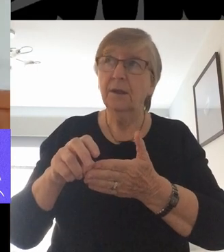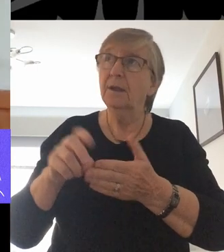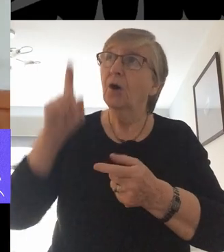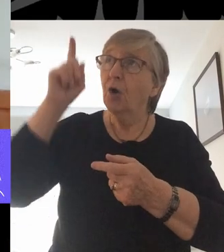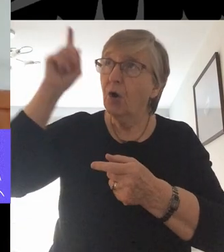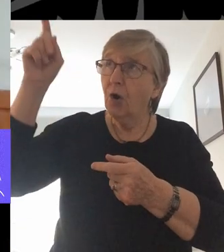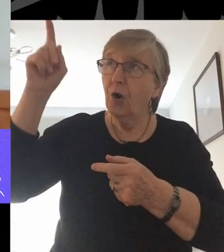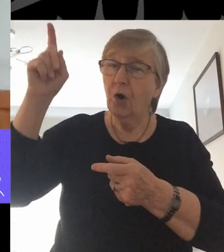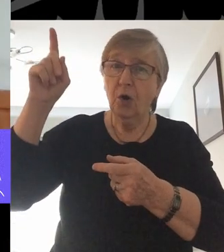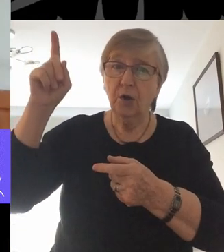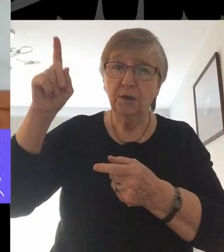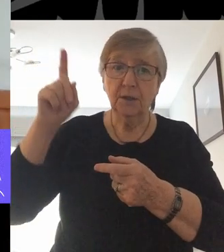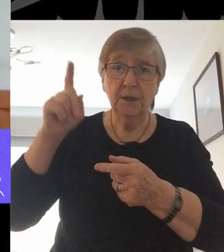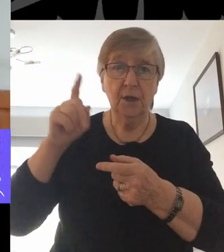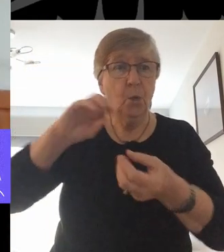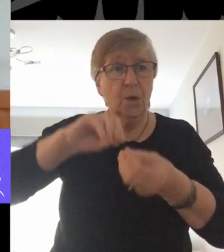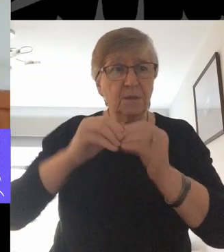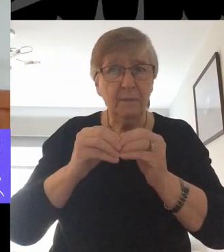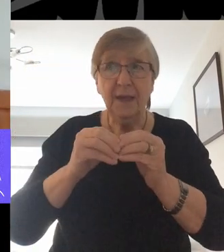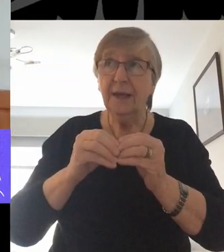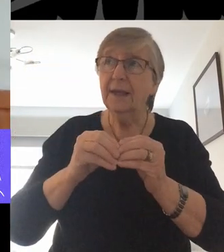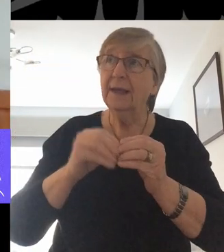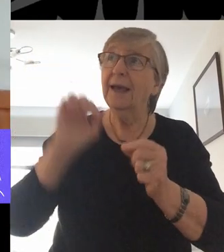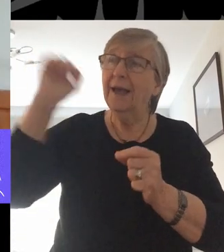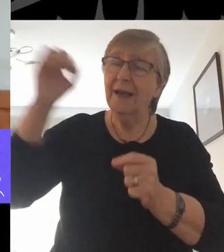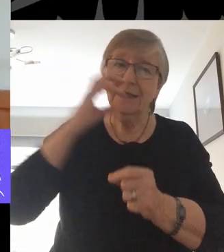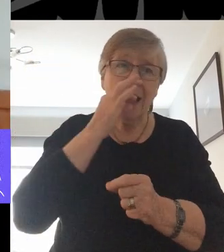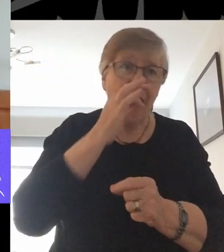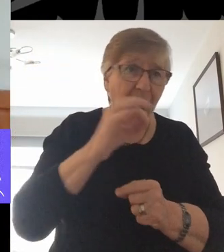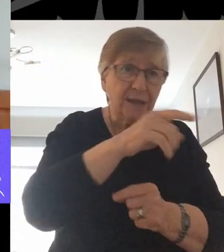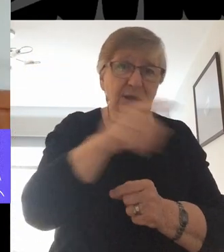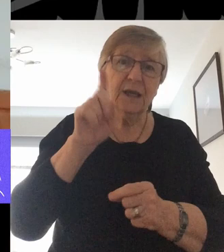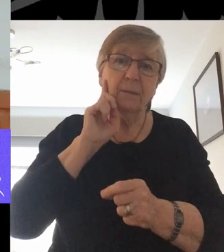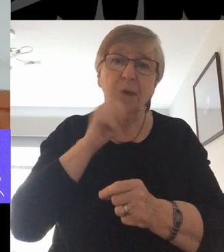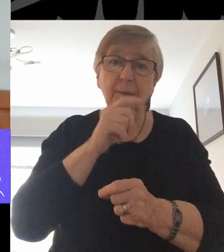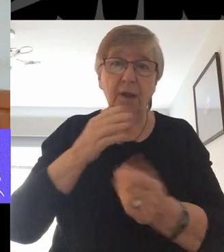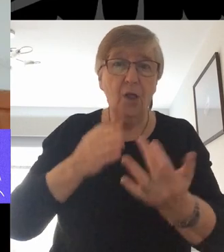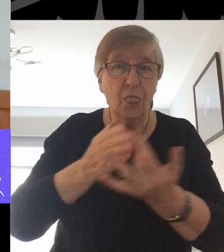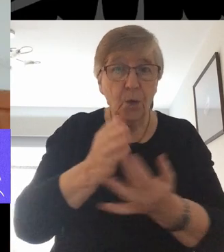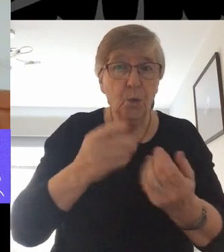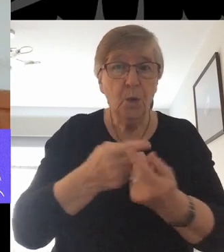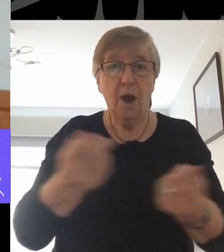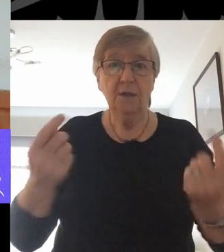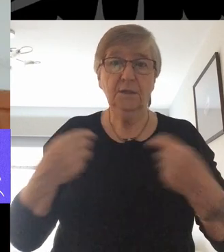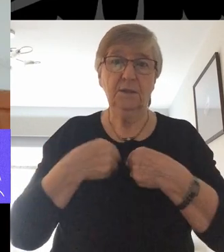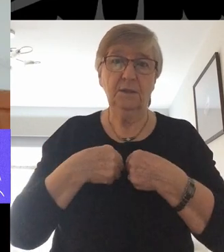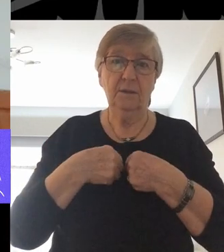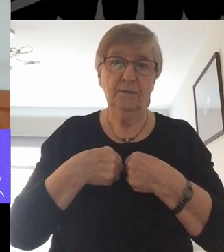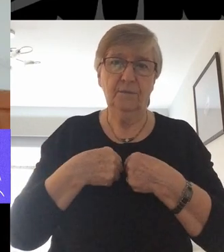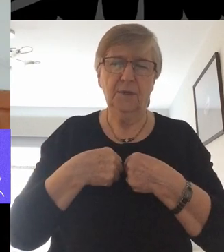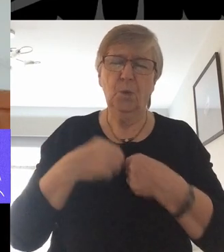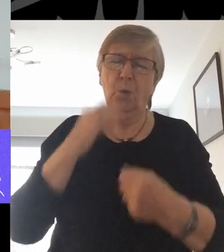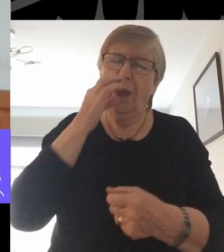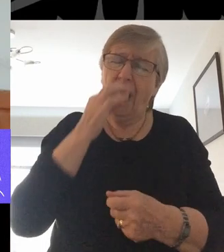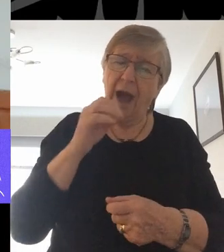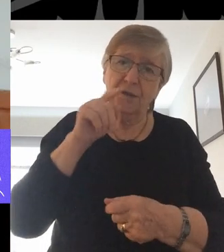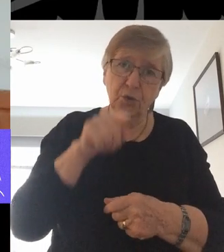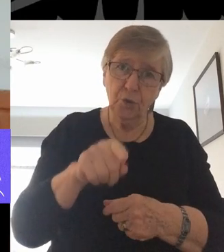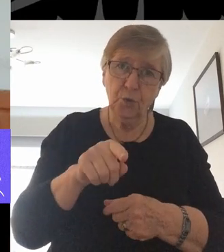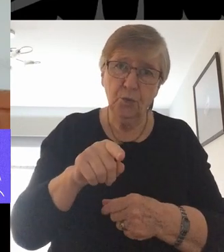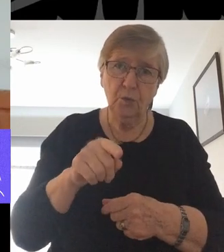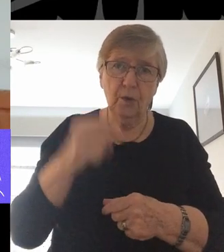as though God were making his appeal through us. We implore you on Christ's